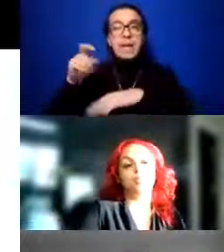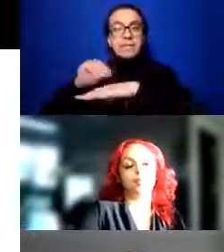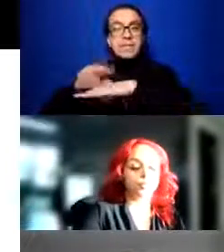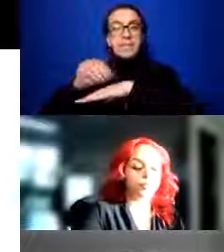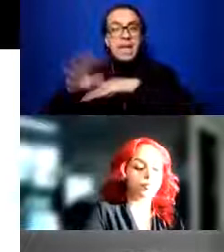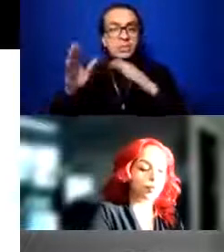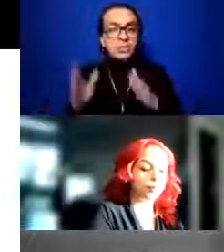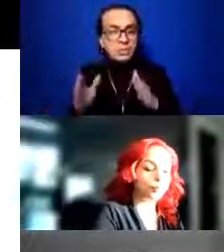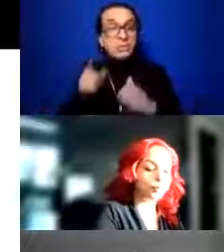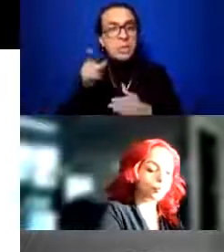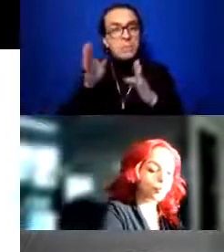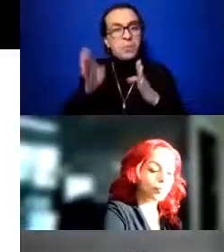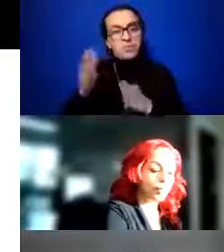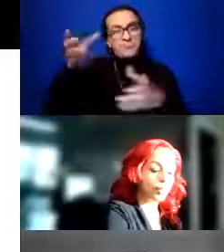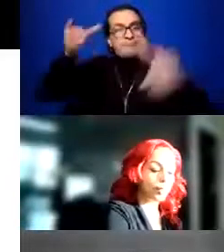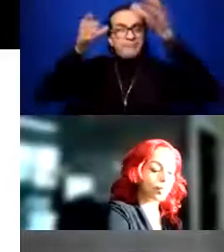that information from.